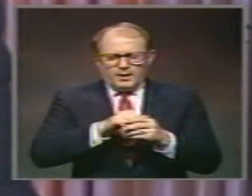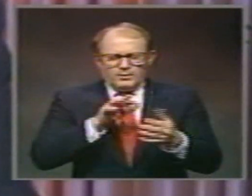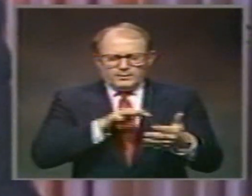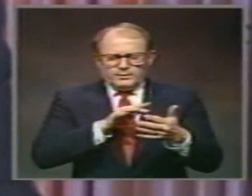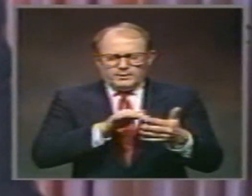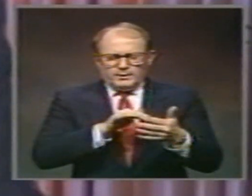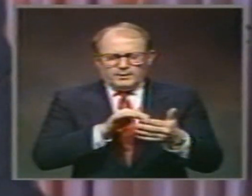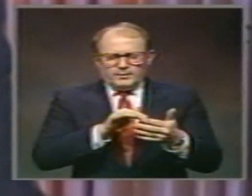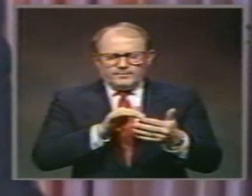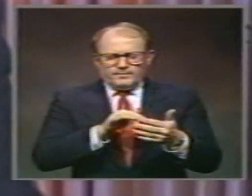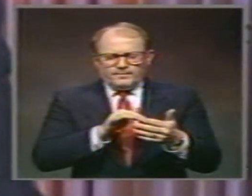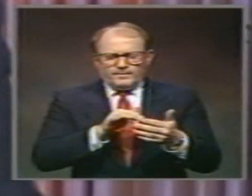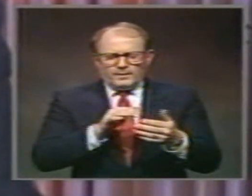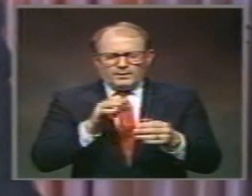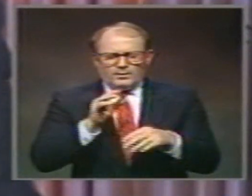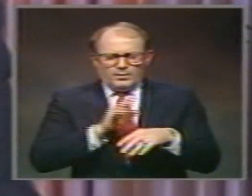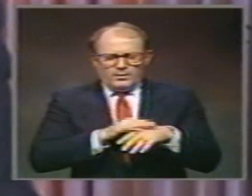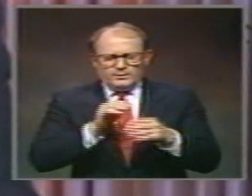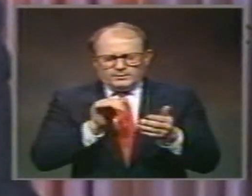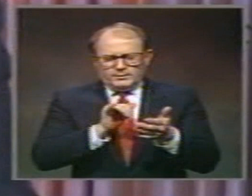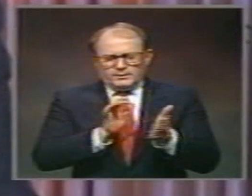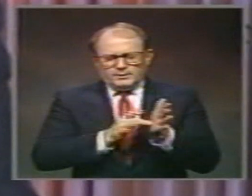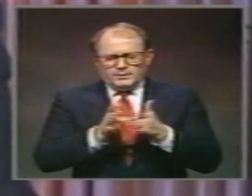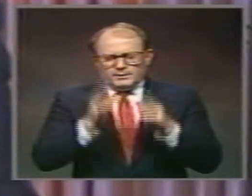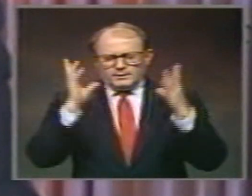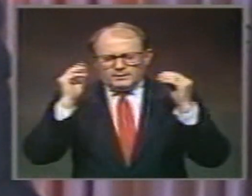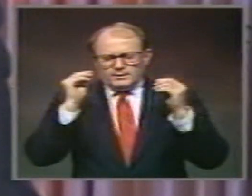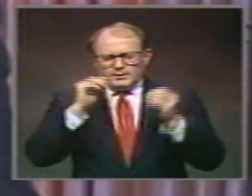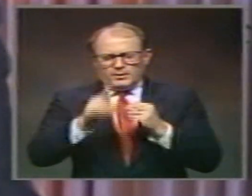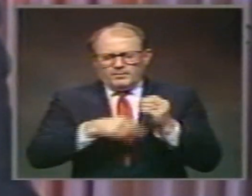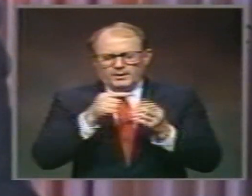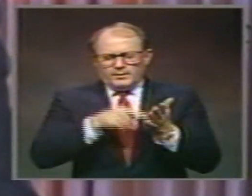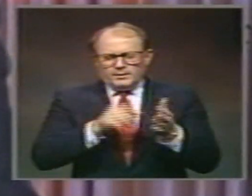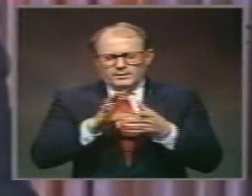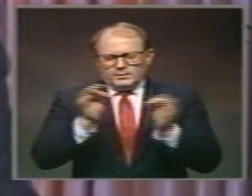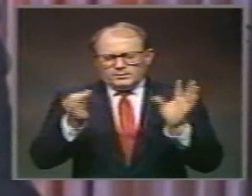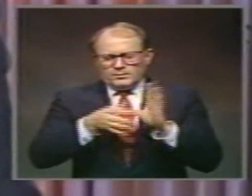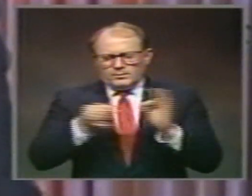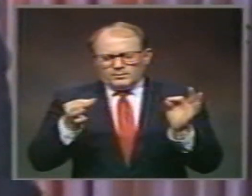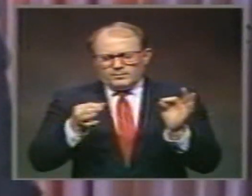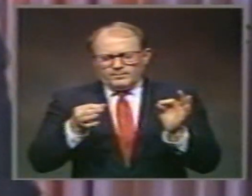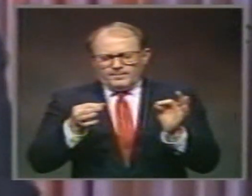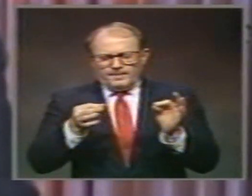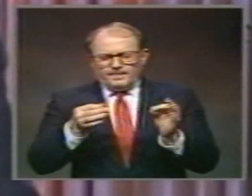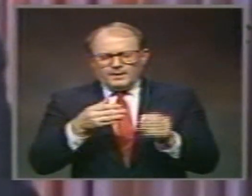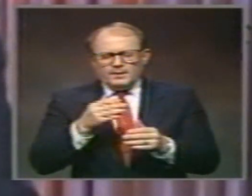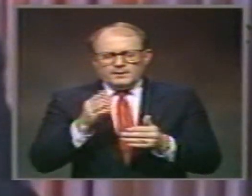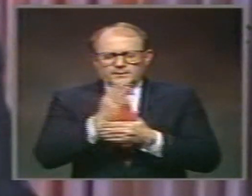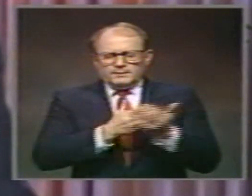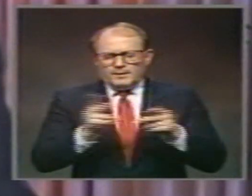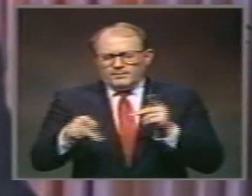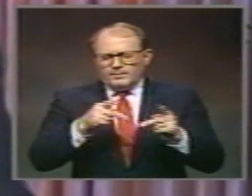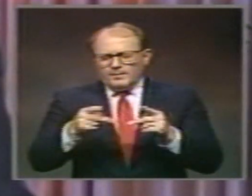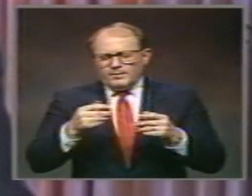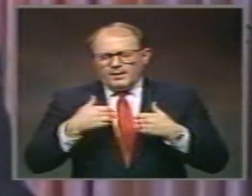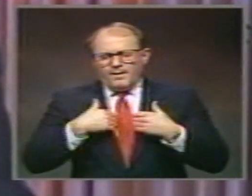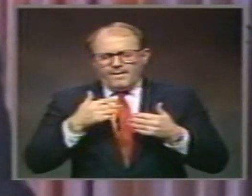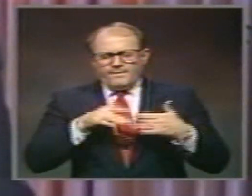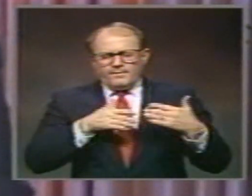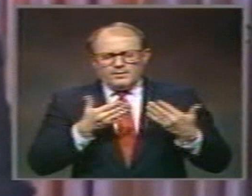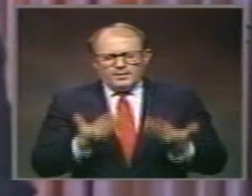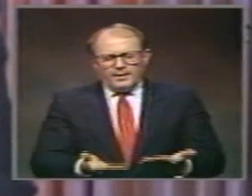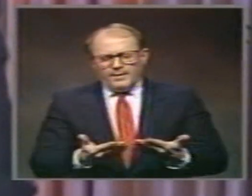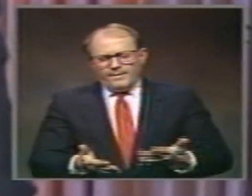his teachings and upon this story that he told about the prodigal son. There are those whose hearts are heavy today